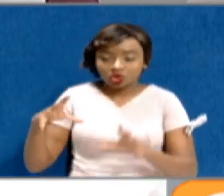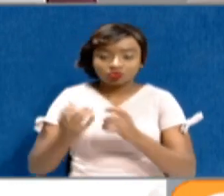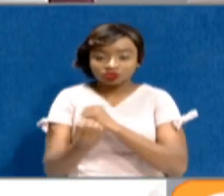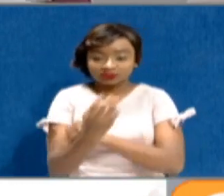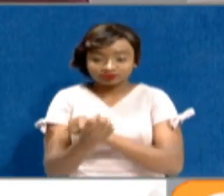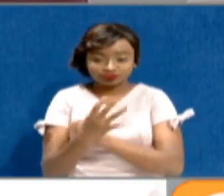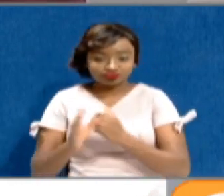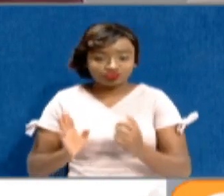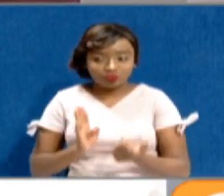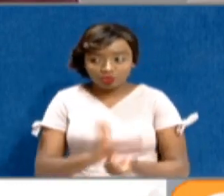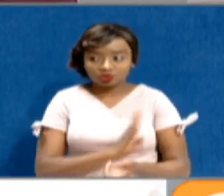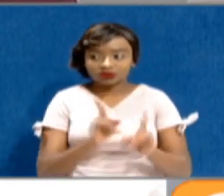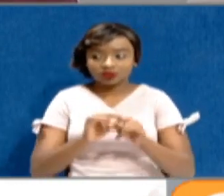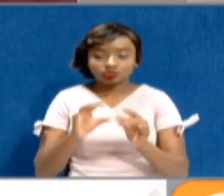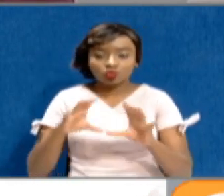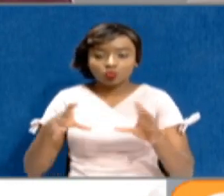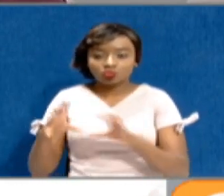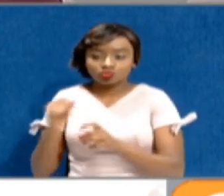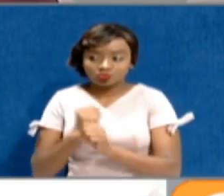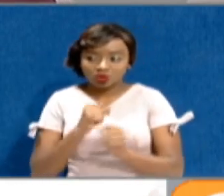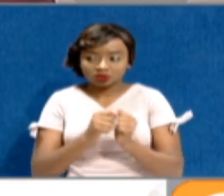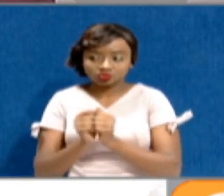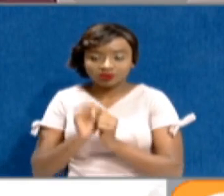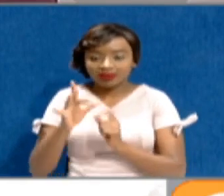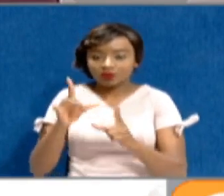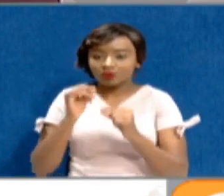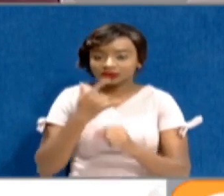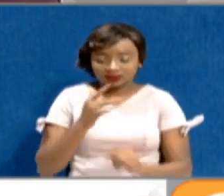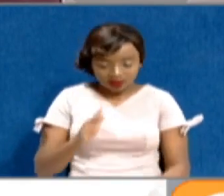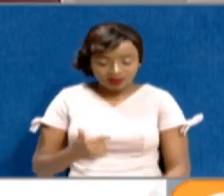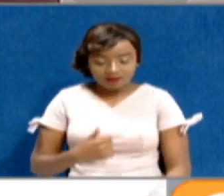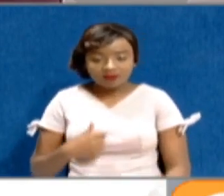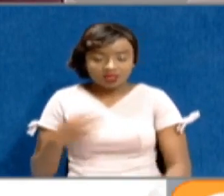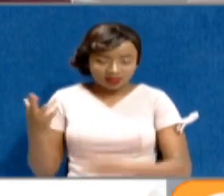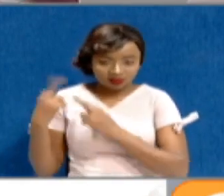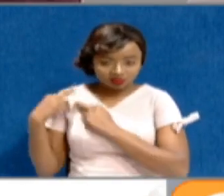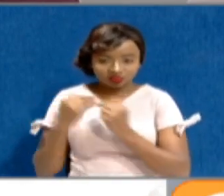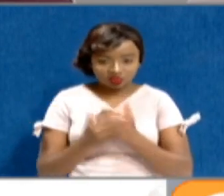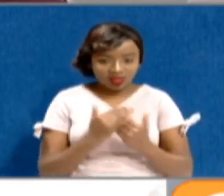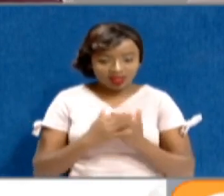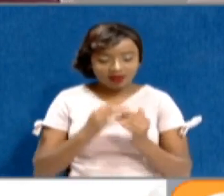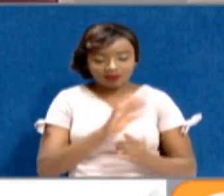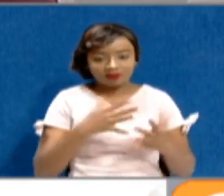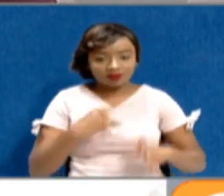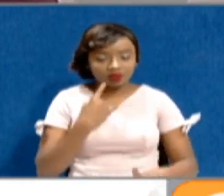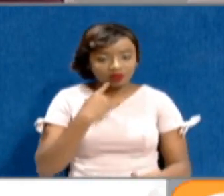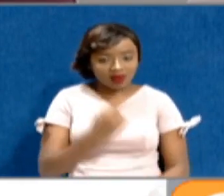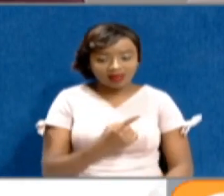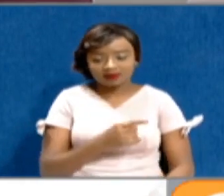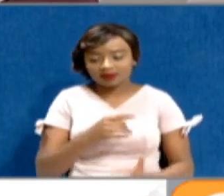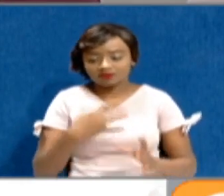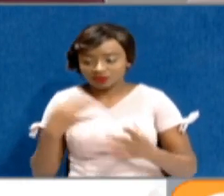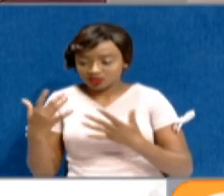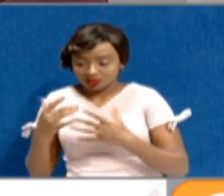community advisory boards, you want peer groups, the person who will say, I'm in charge of the 100 in my kikundi here, I'm in charge of 100